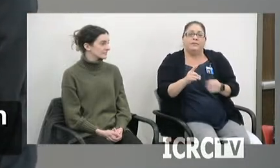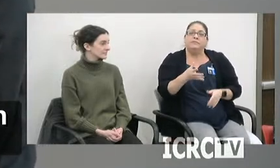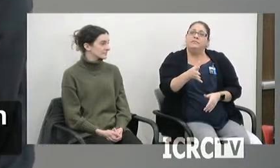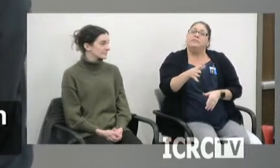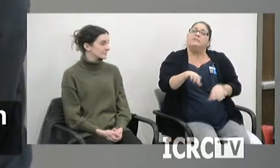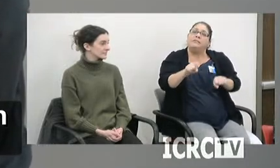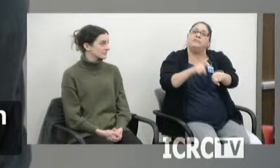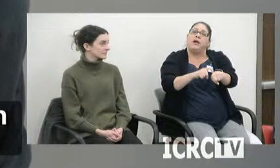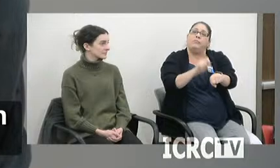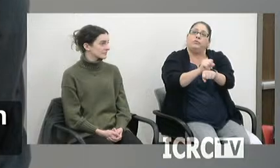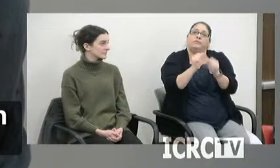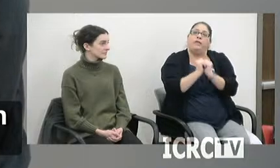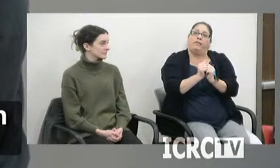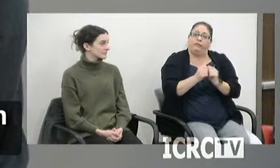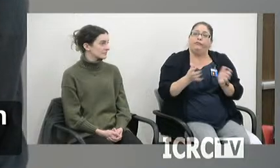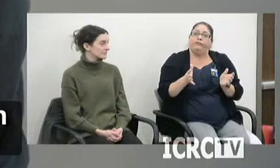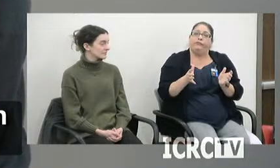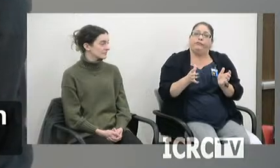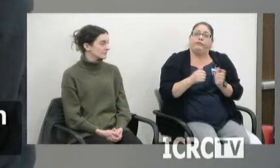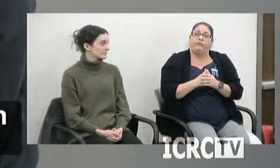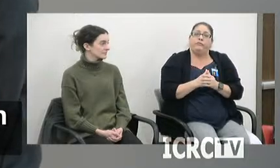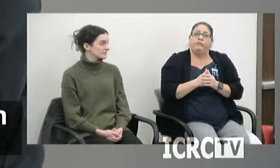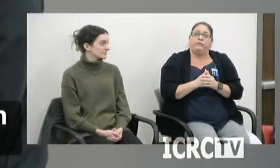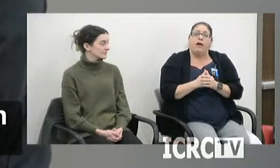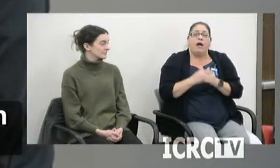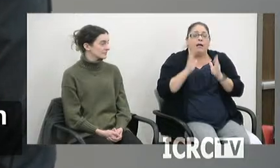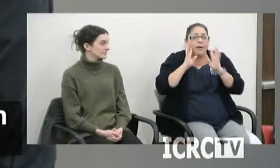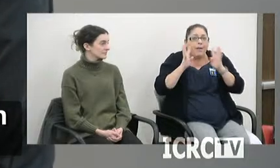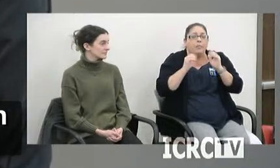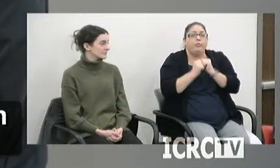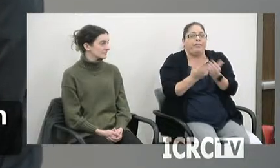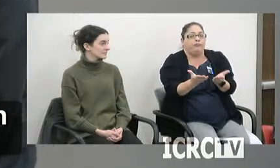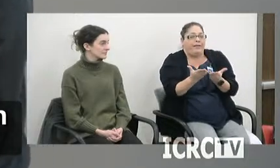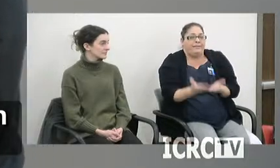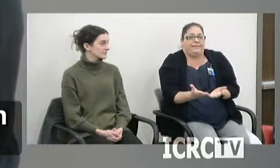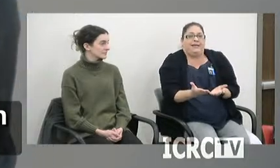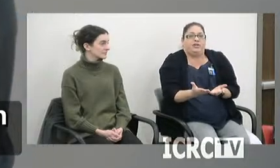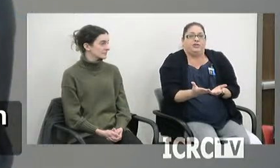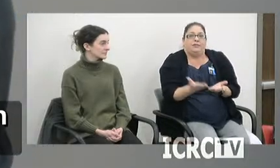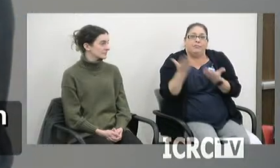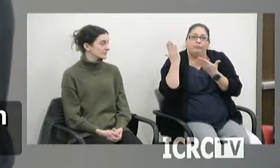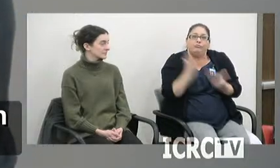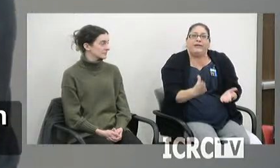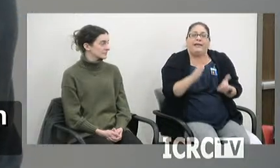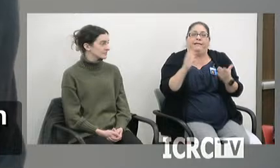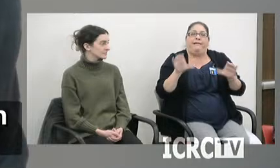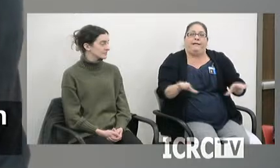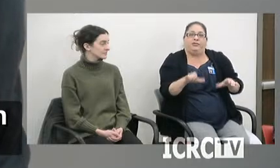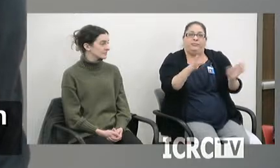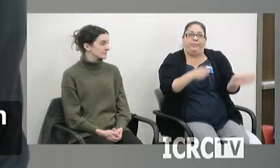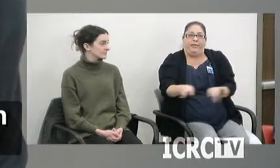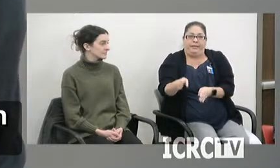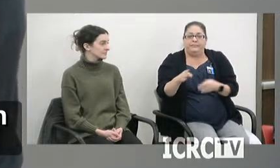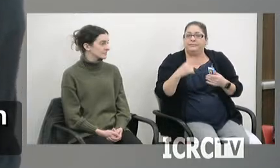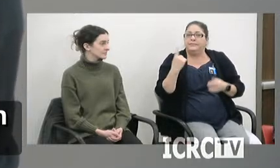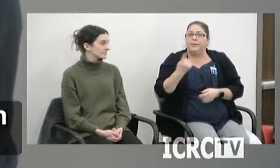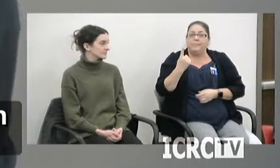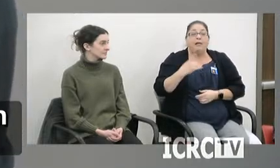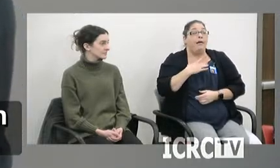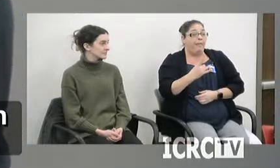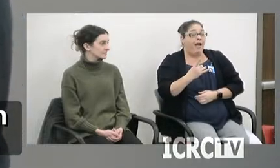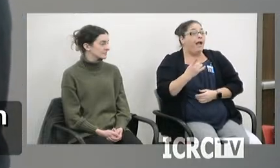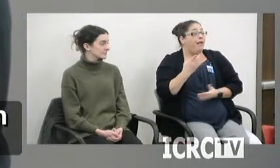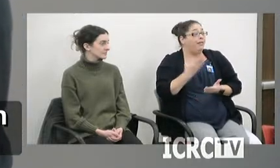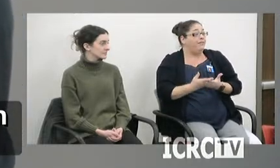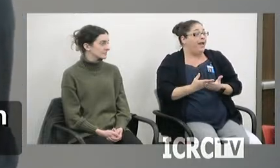work together, come up with recommendations, and bring forward action plans. I like the fact that we have